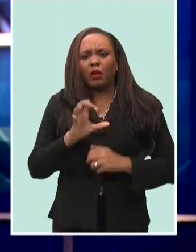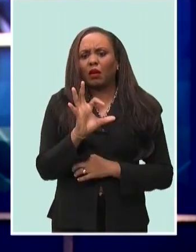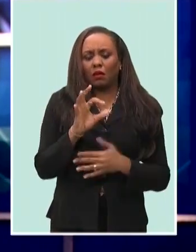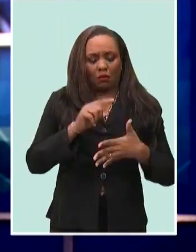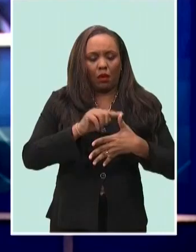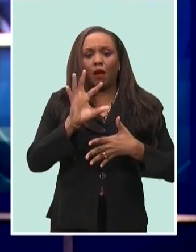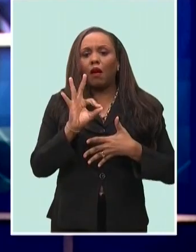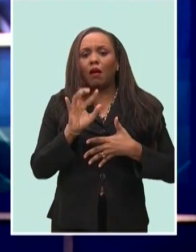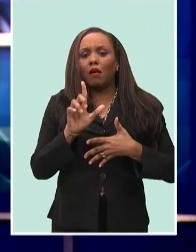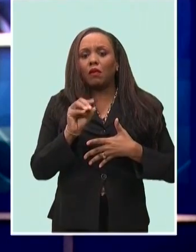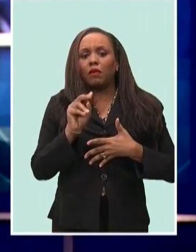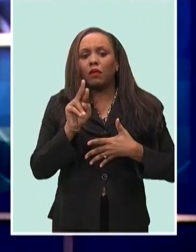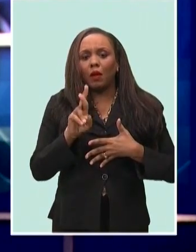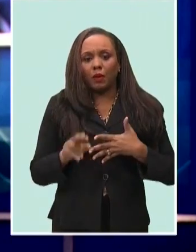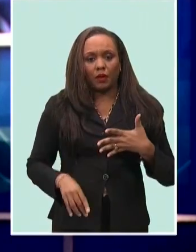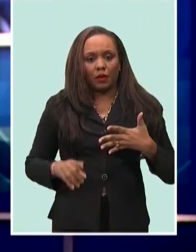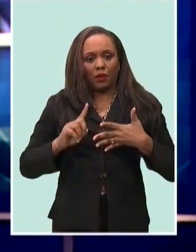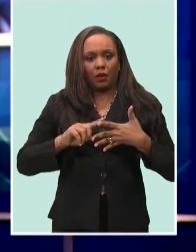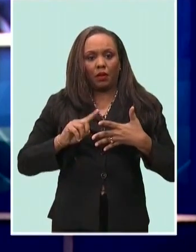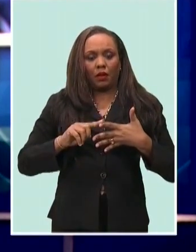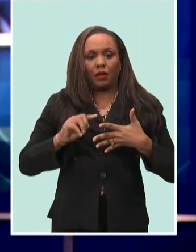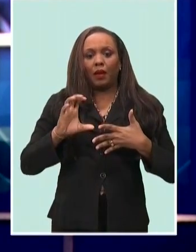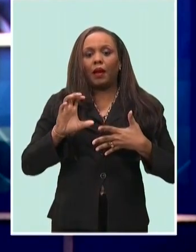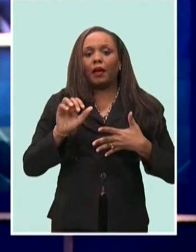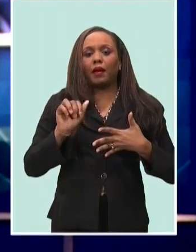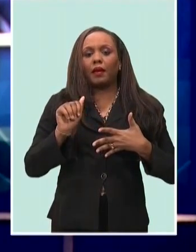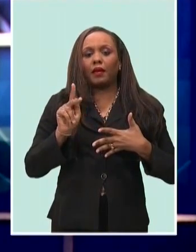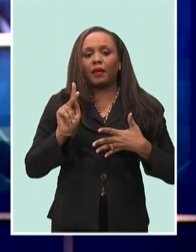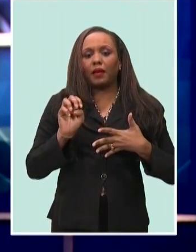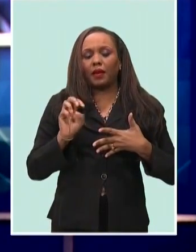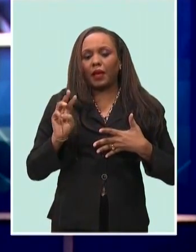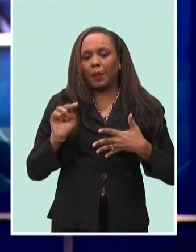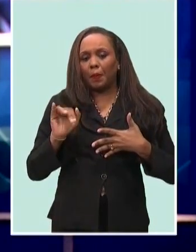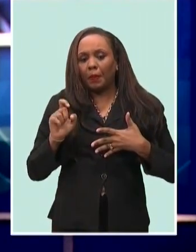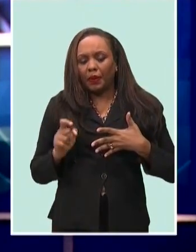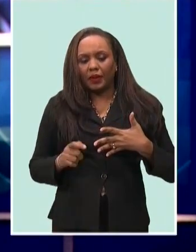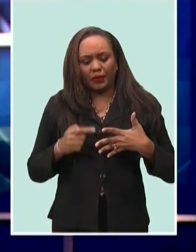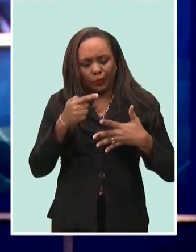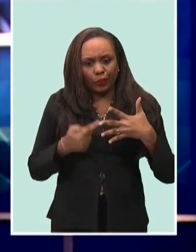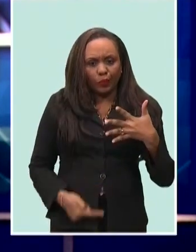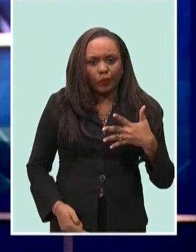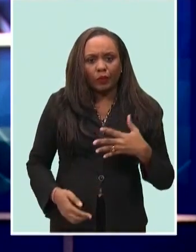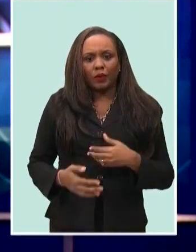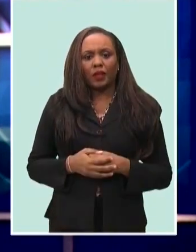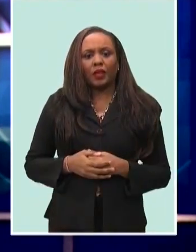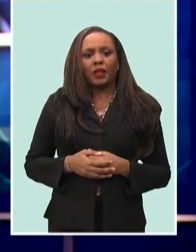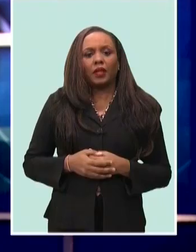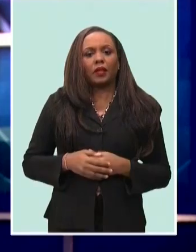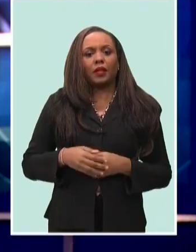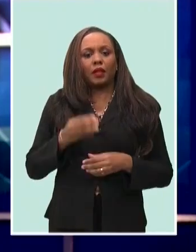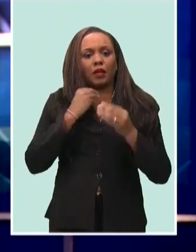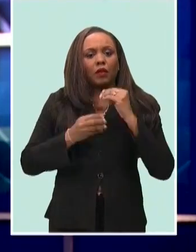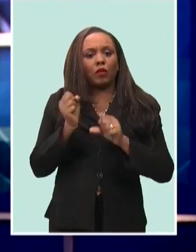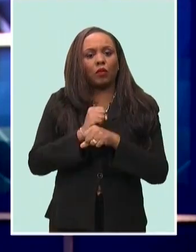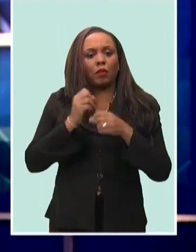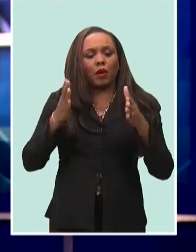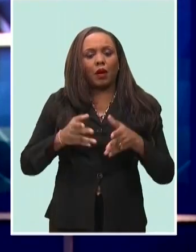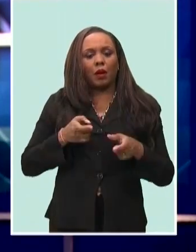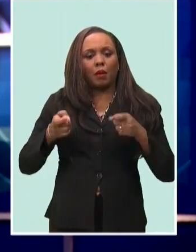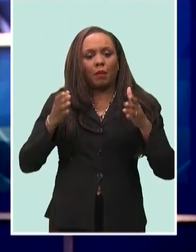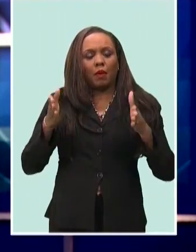and sorbets has increased, and it has responded by boosting the output. Word of this from the BADMC's food production